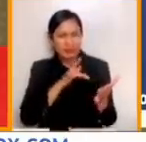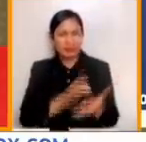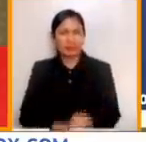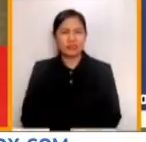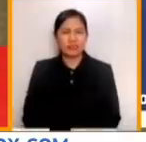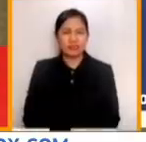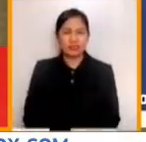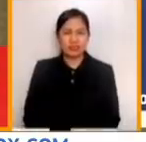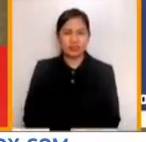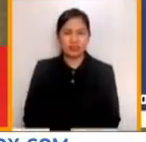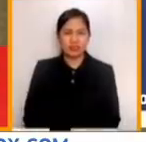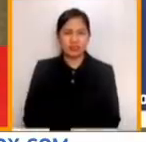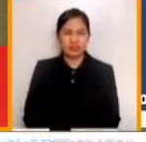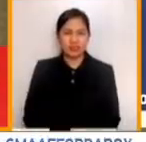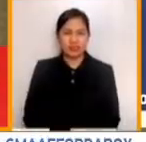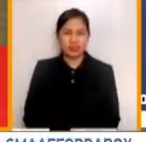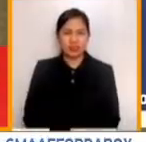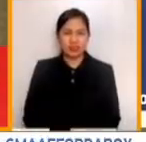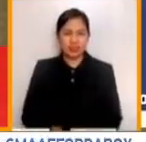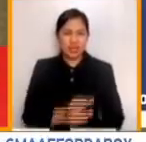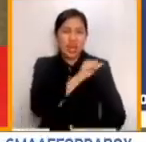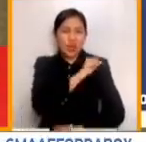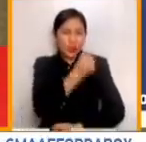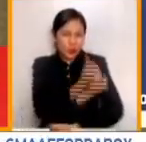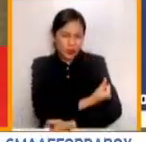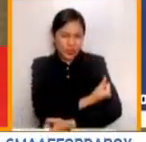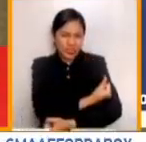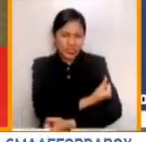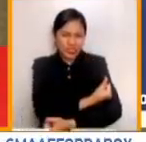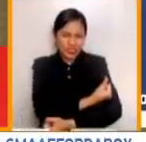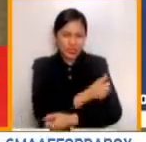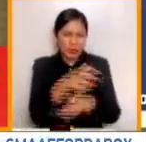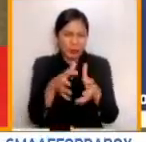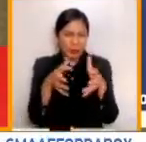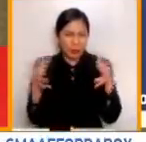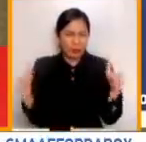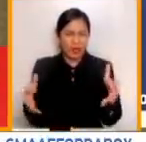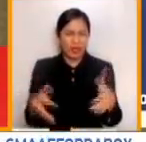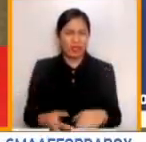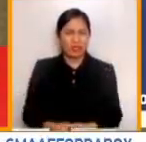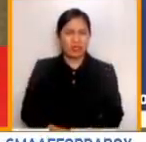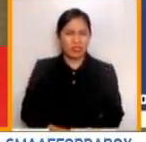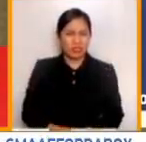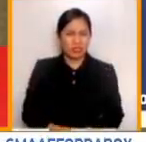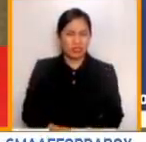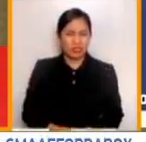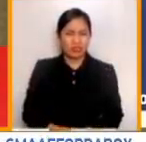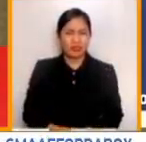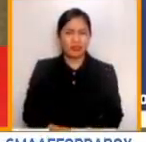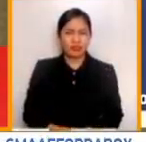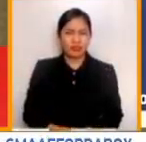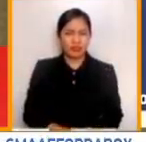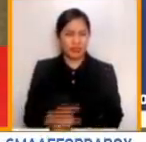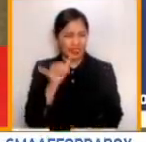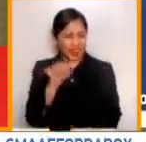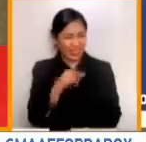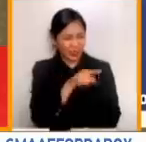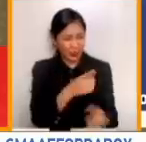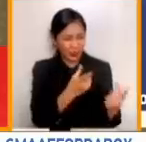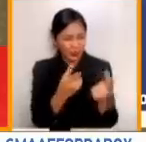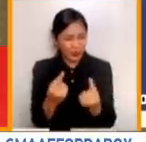jurisdiction on this. The exercise of the is... a grave abuse of